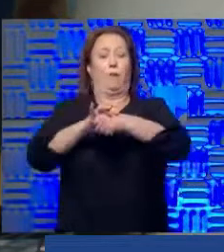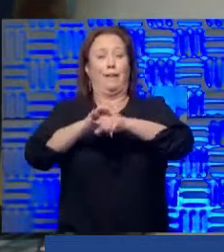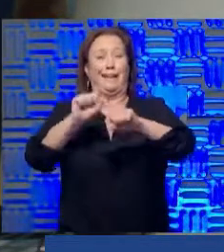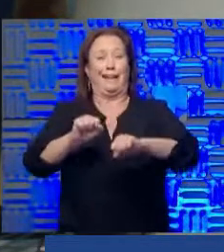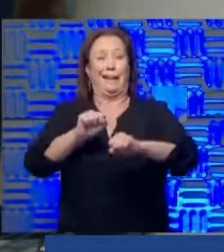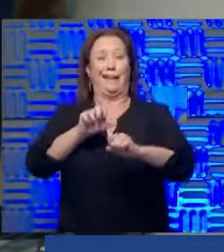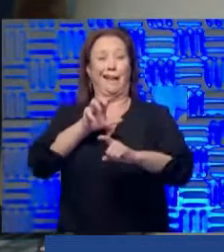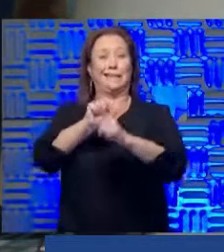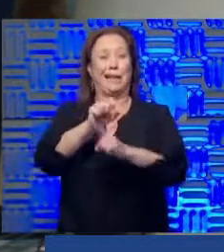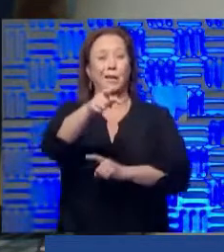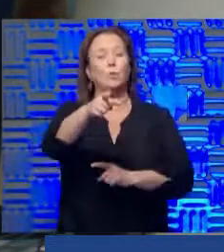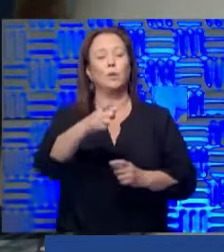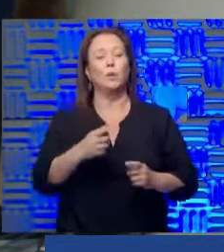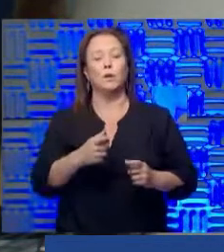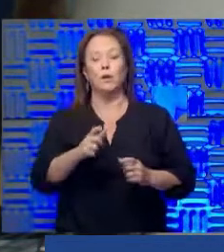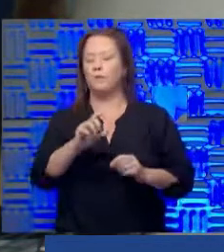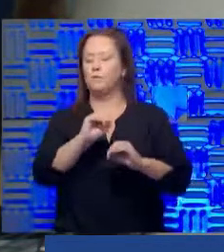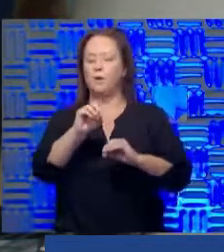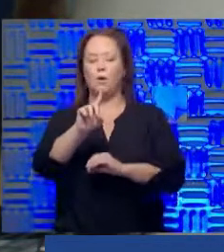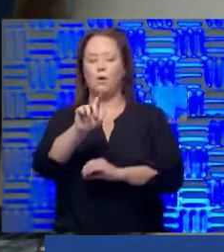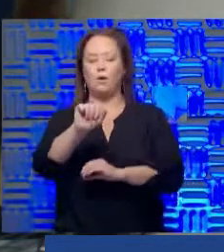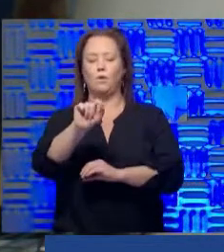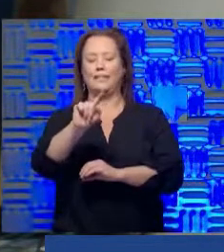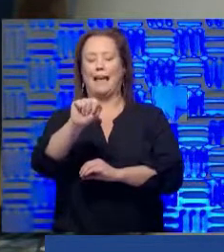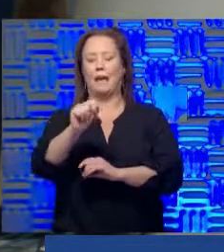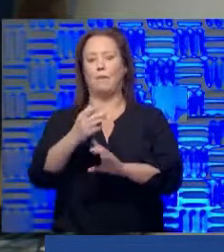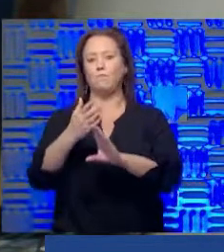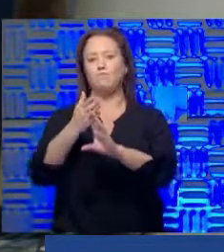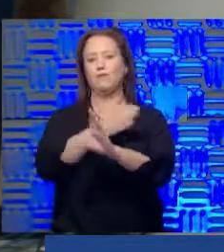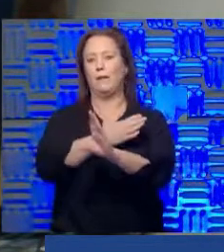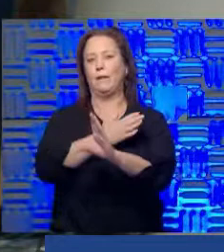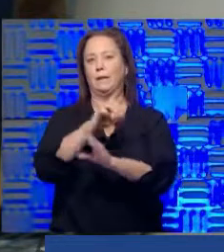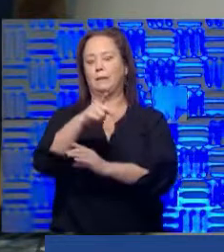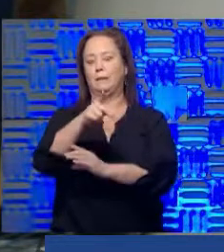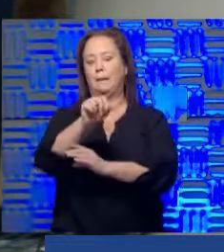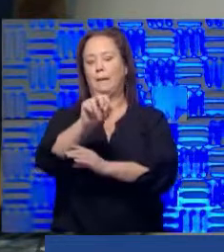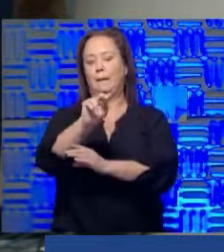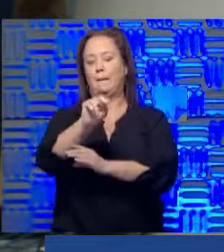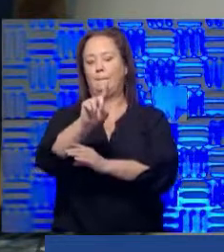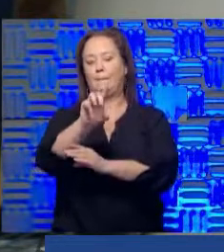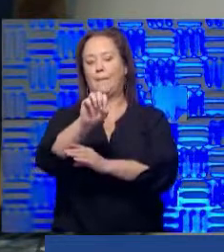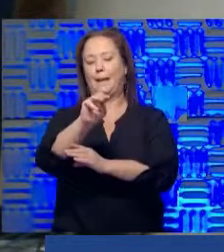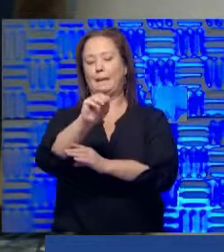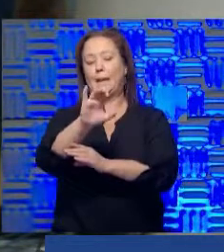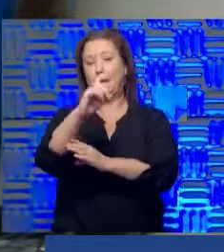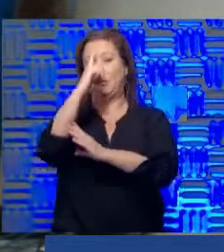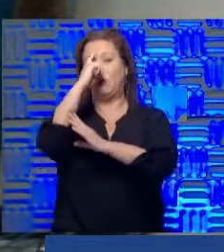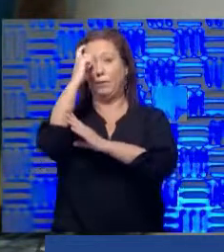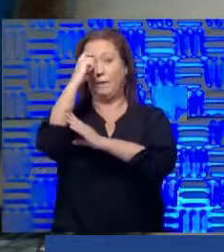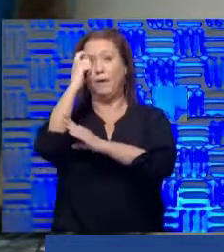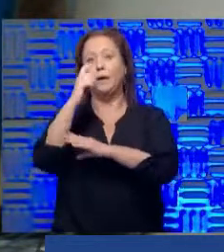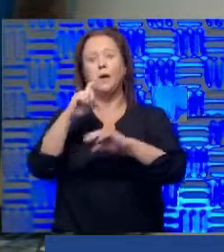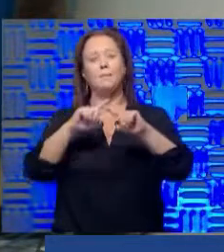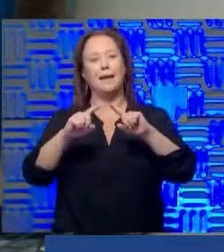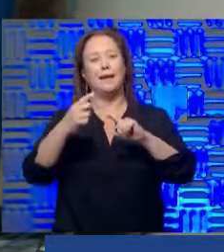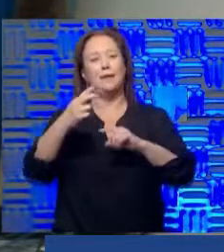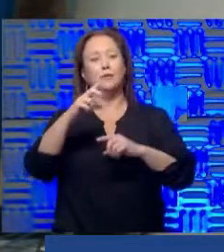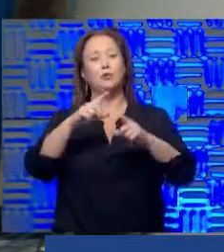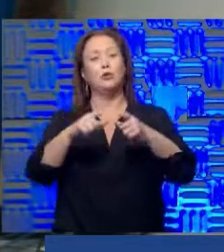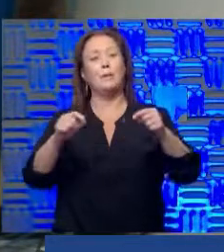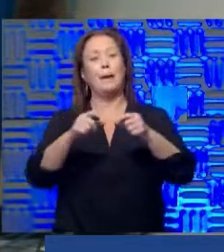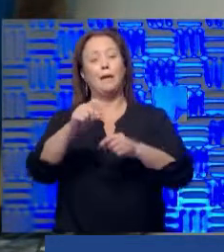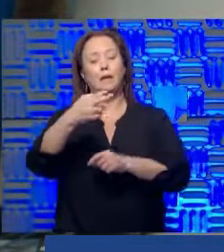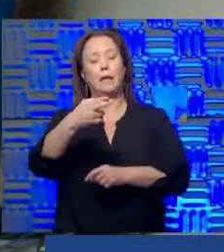don't have any data on the drains from previous pandemics, but there is some records of Hiroshima and some like